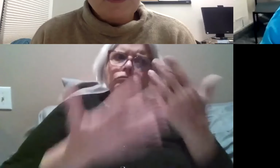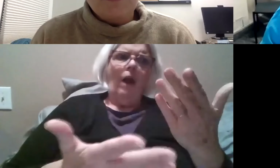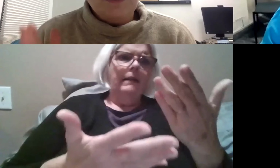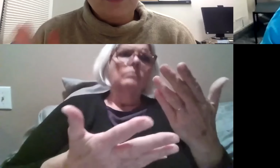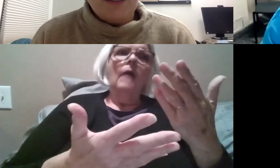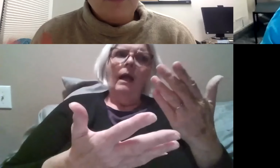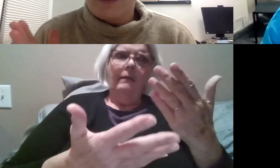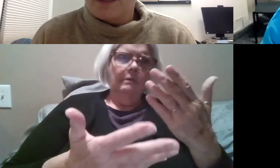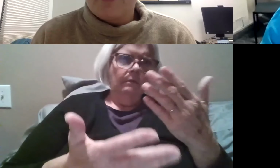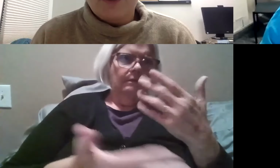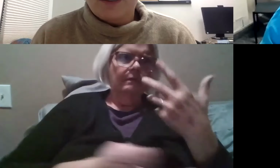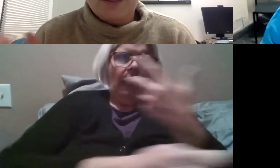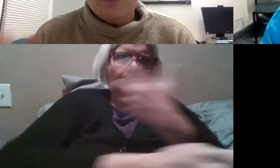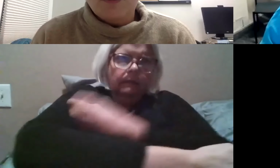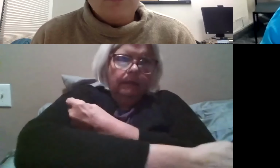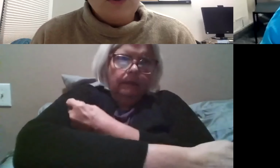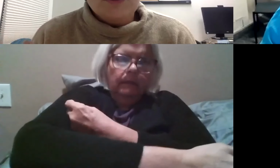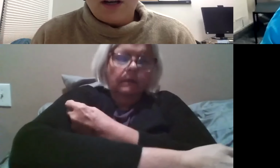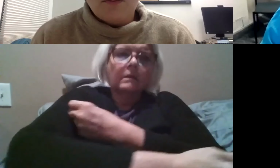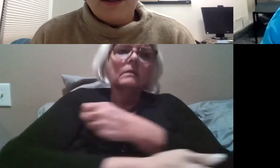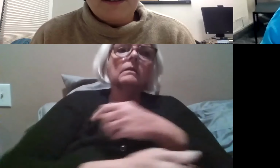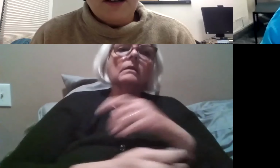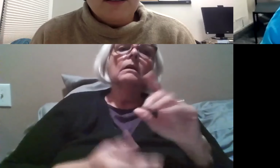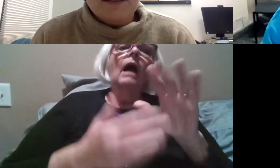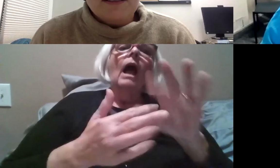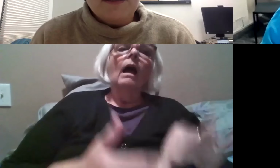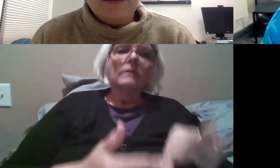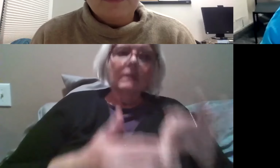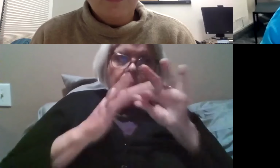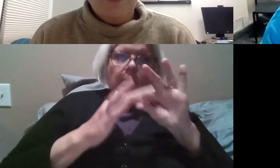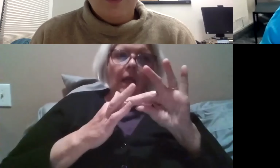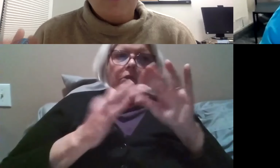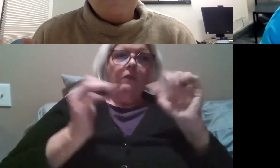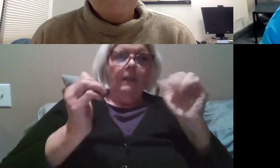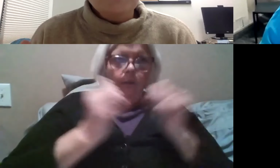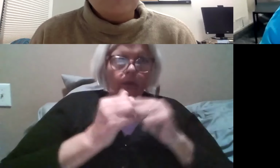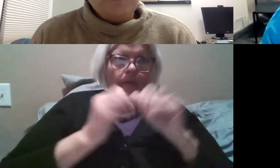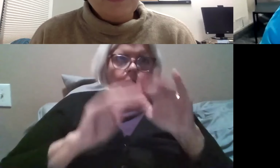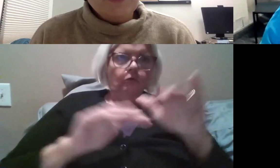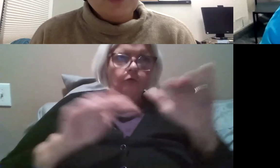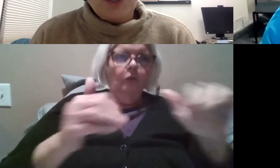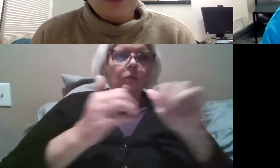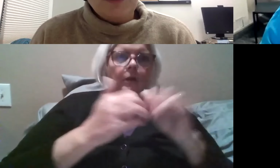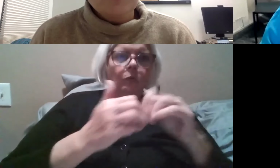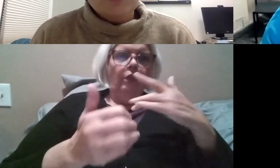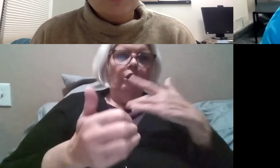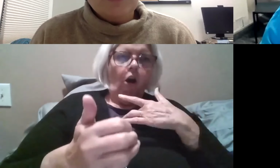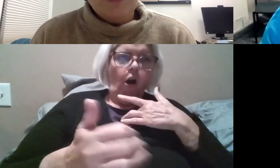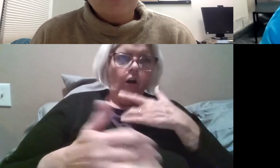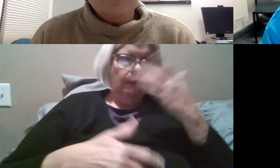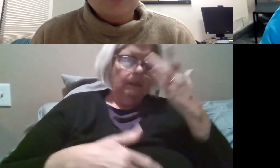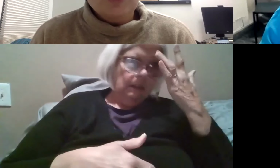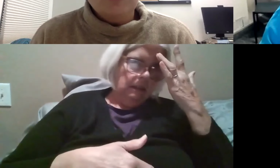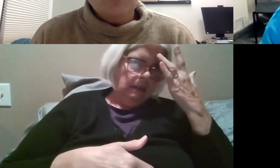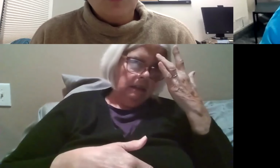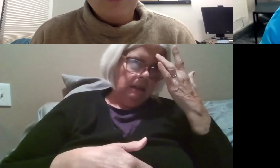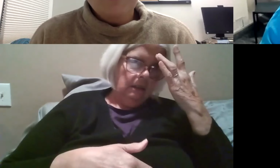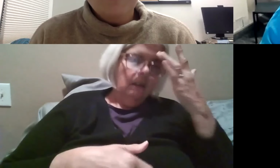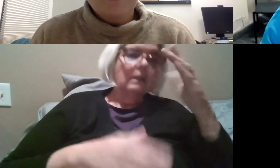very specifically recommending it for their kids with the most complex heart diseases. So if a pediatric cardiologist is telling